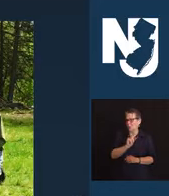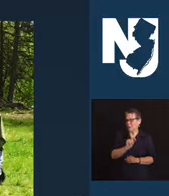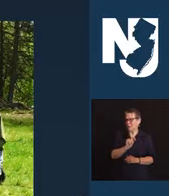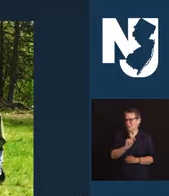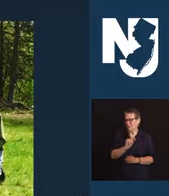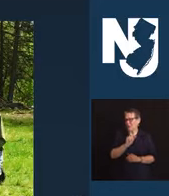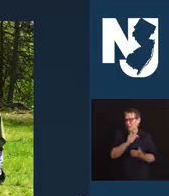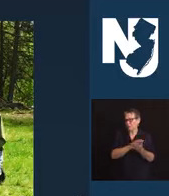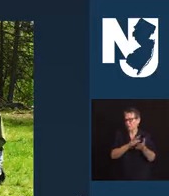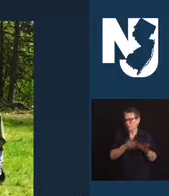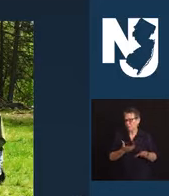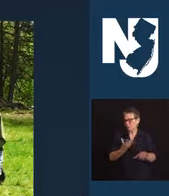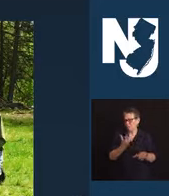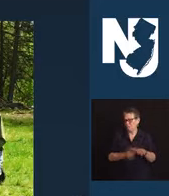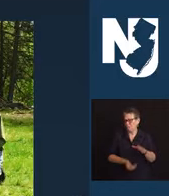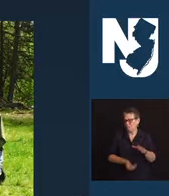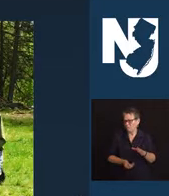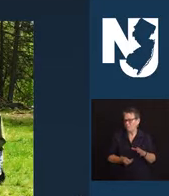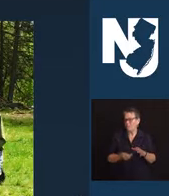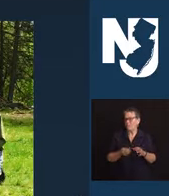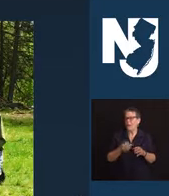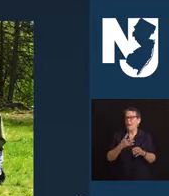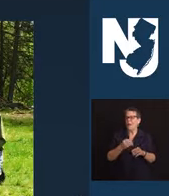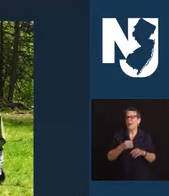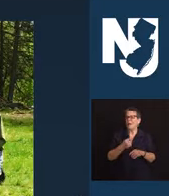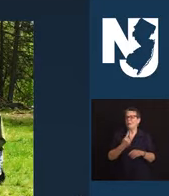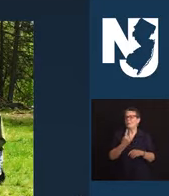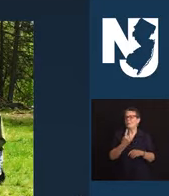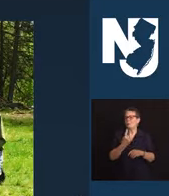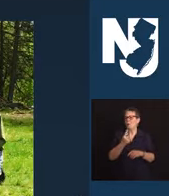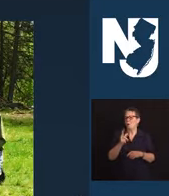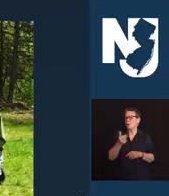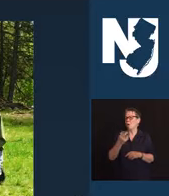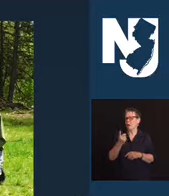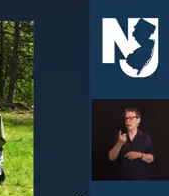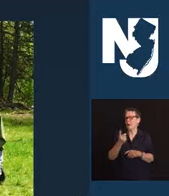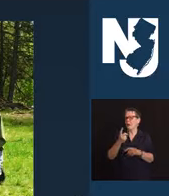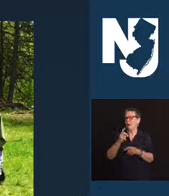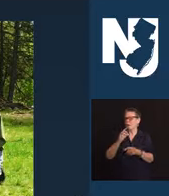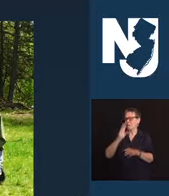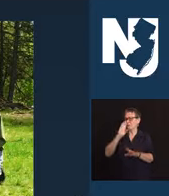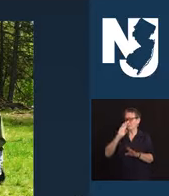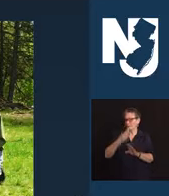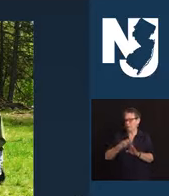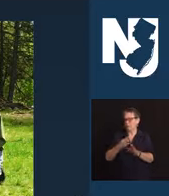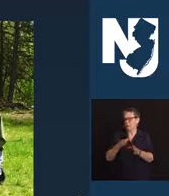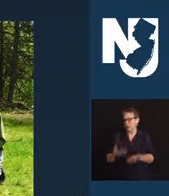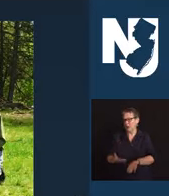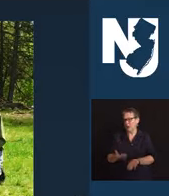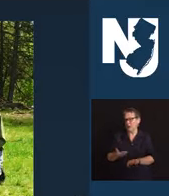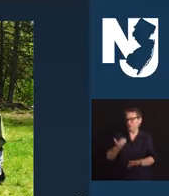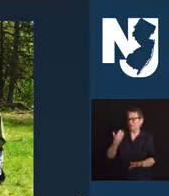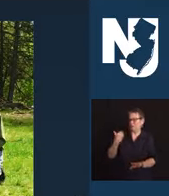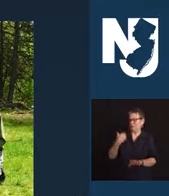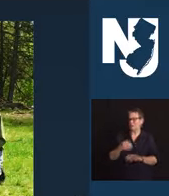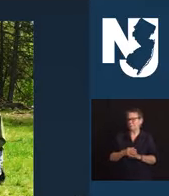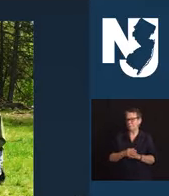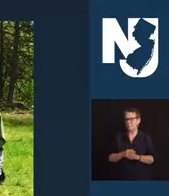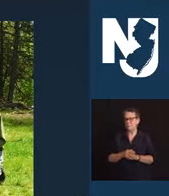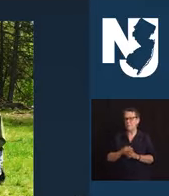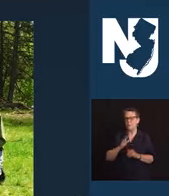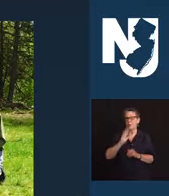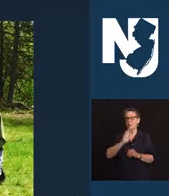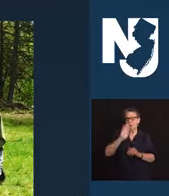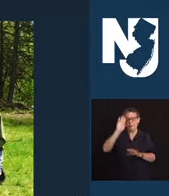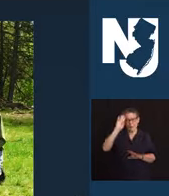predeceased by a grandson, Jonathan. And she was also predeceased by her son, Leonard, who